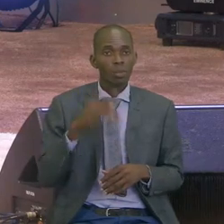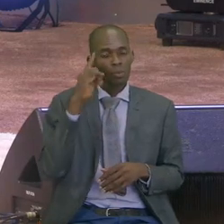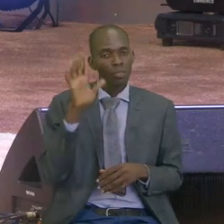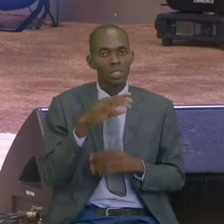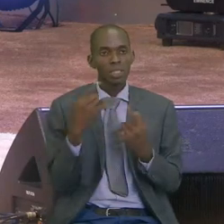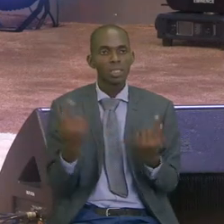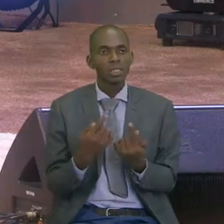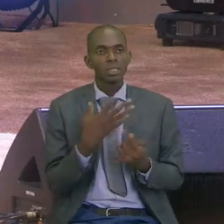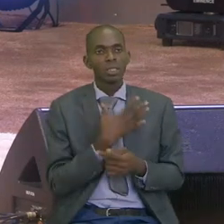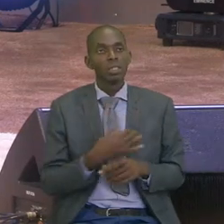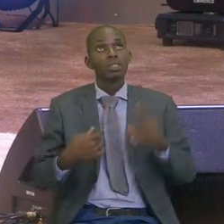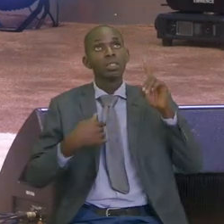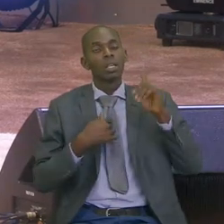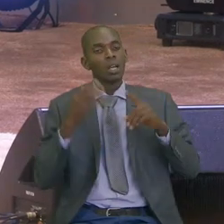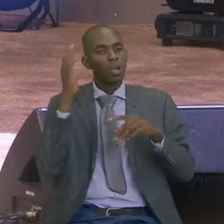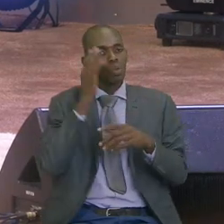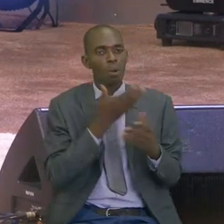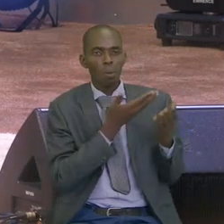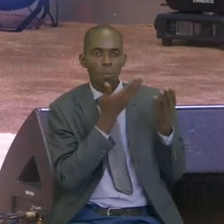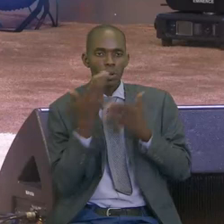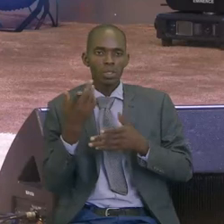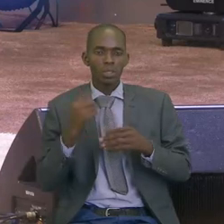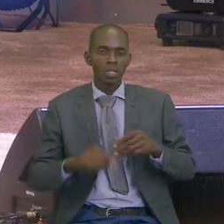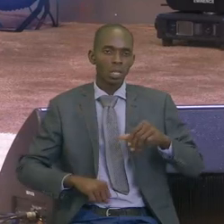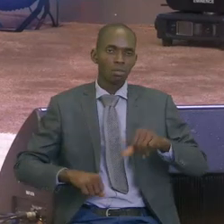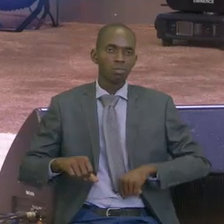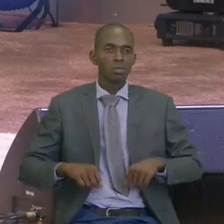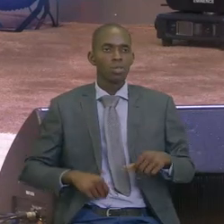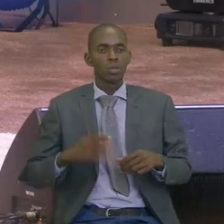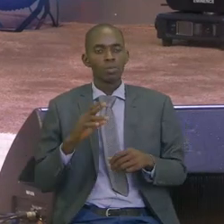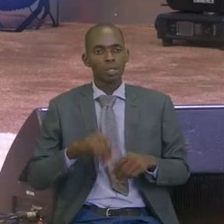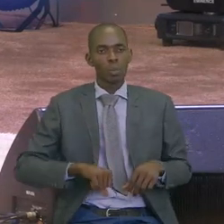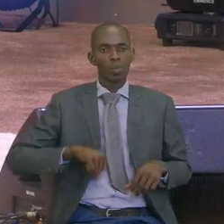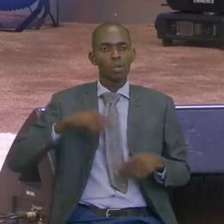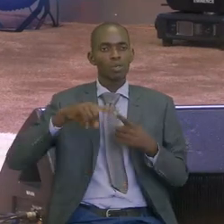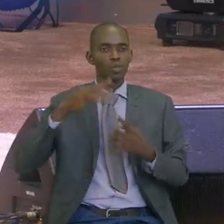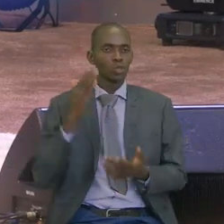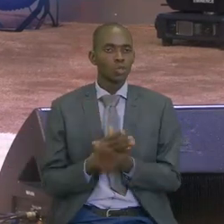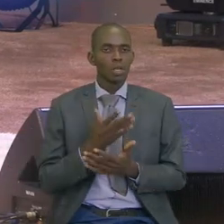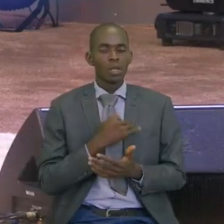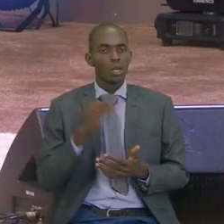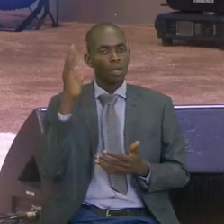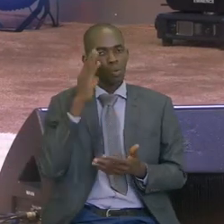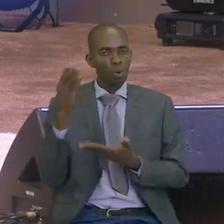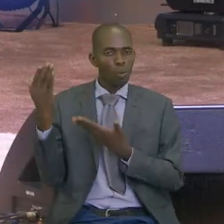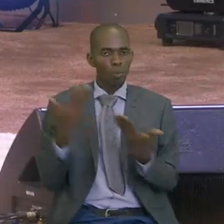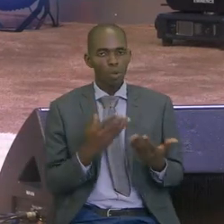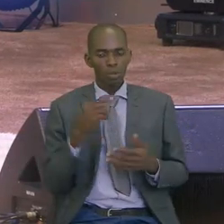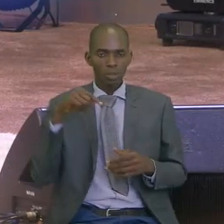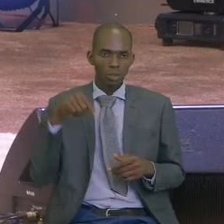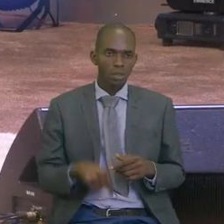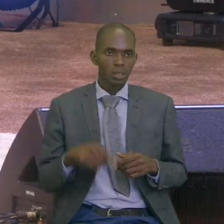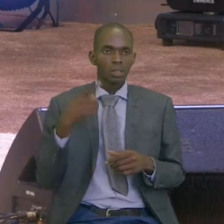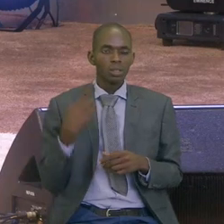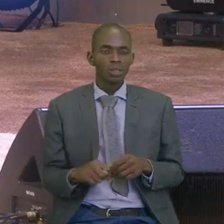the arrogancy of the proud to cease, and will lay low the haughtiness of